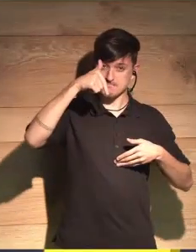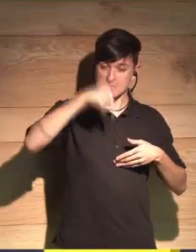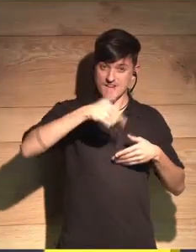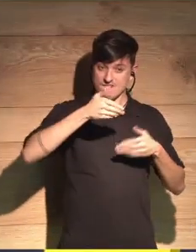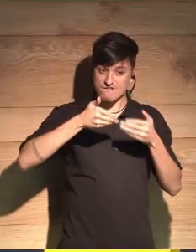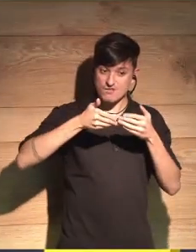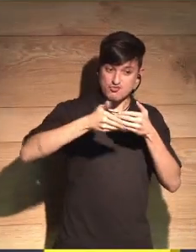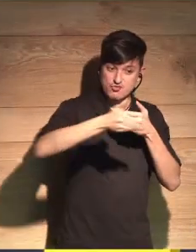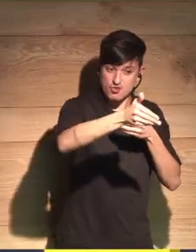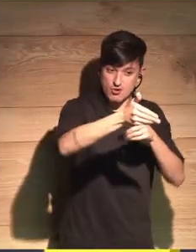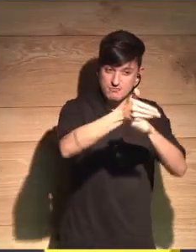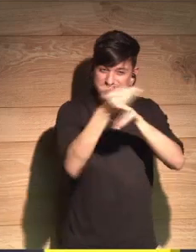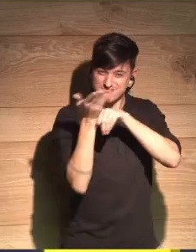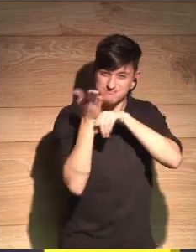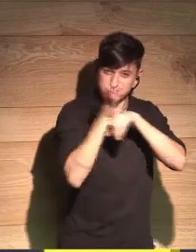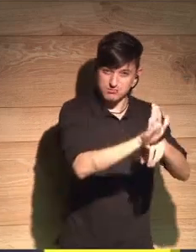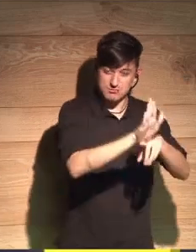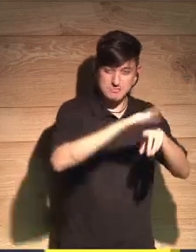us